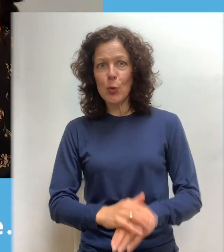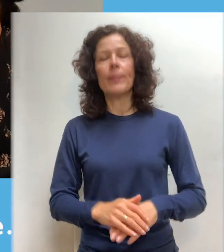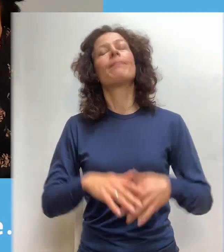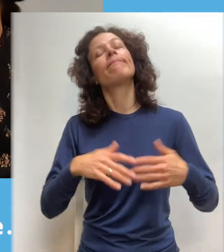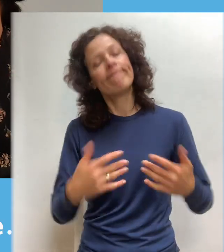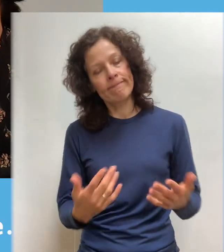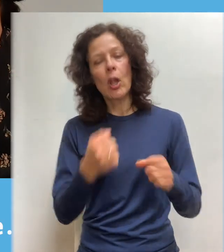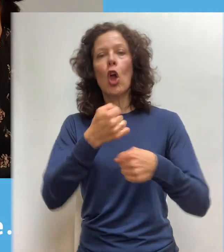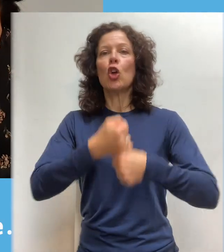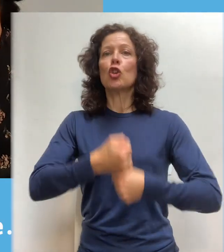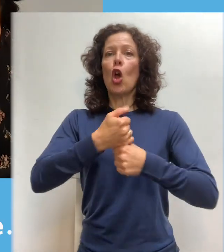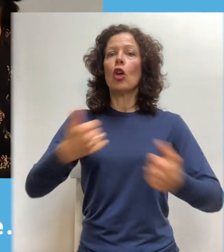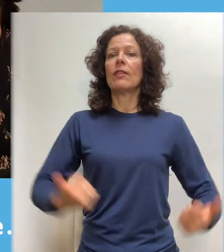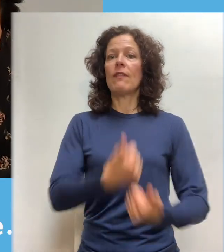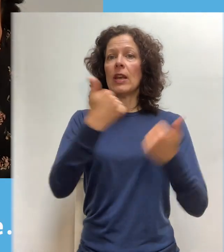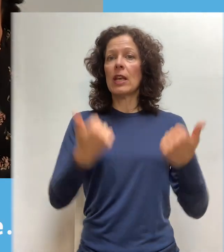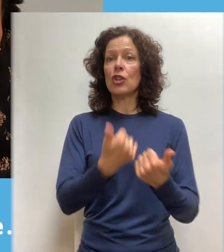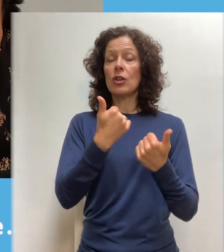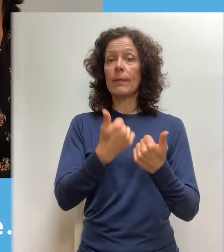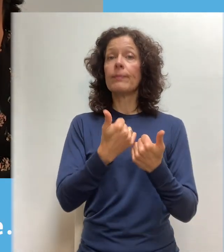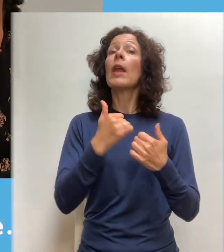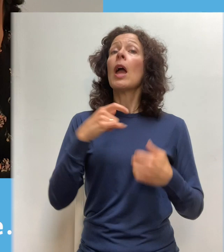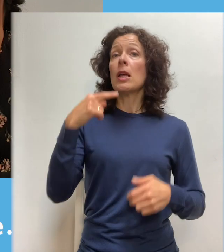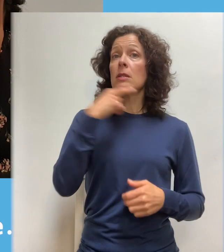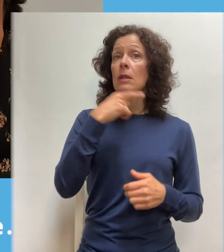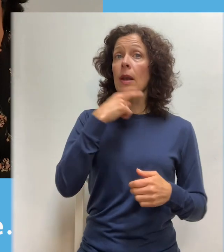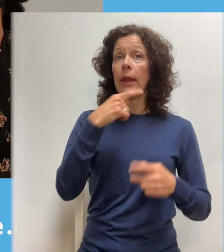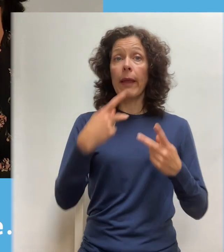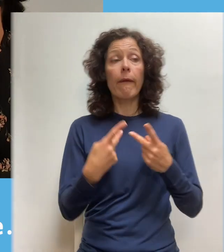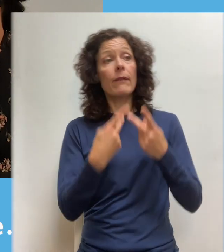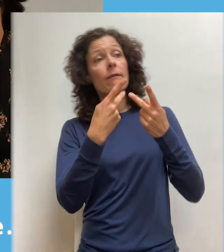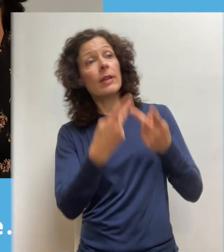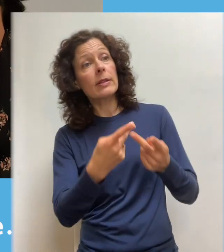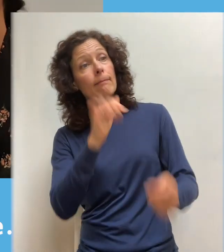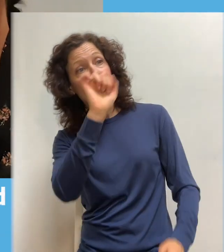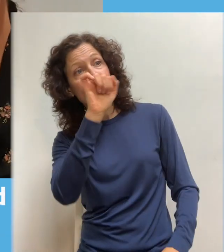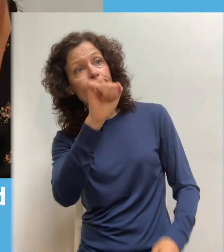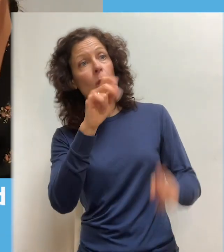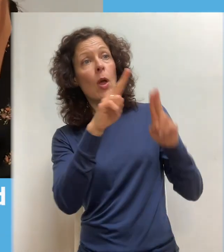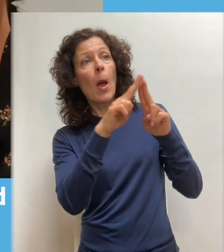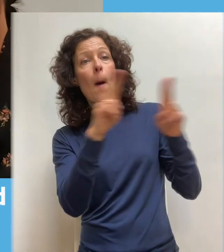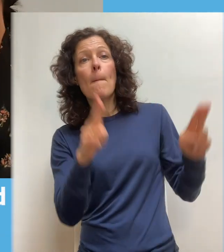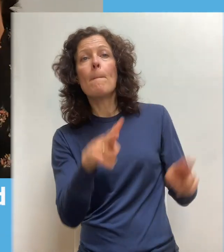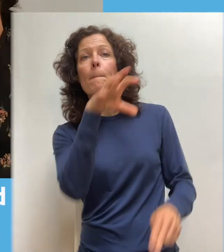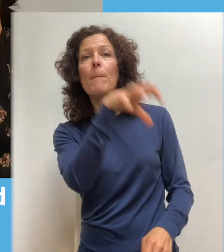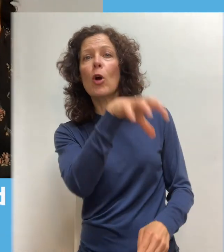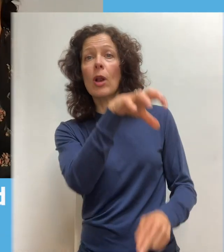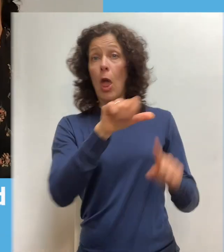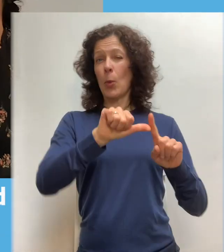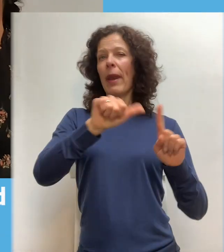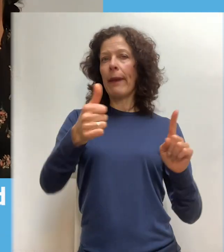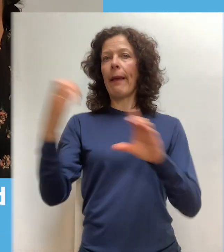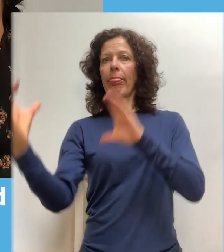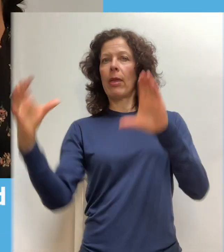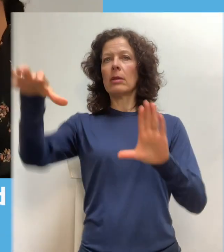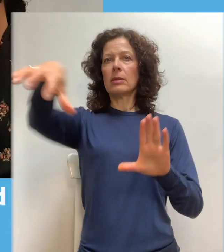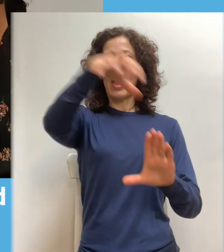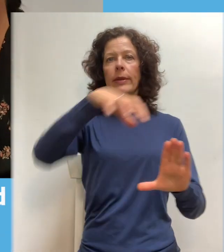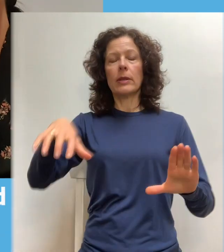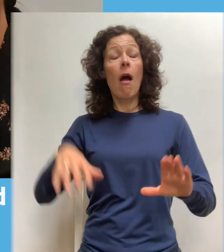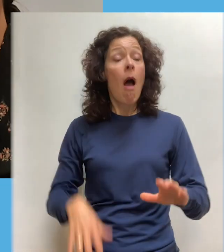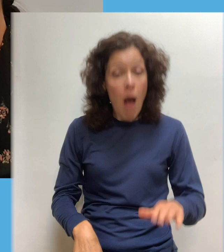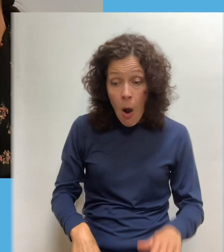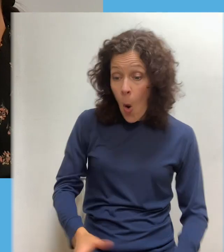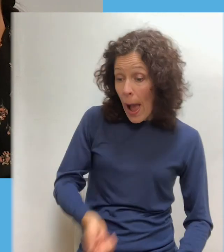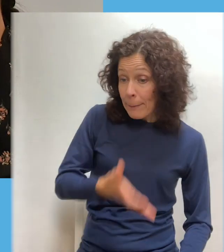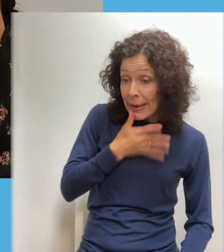After church, Sunny stopped in at one of the bungalows near the site. "I'm glad you're here, Sunny," said Mrs. Stevens. "I want to